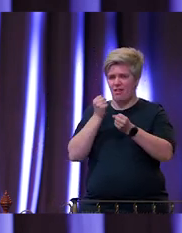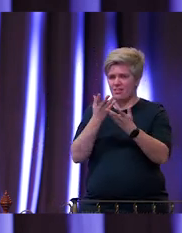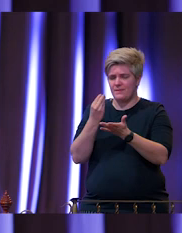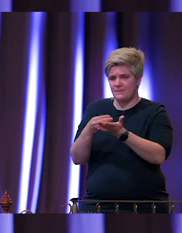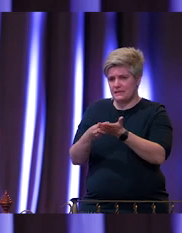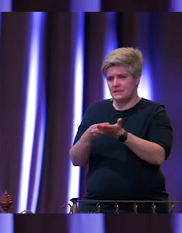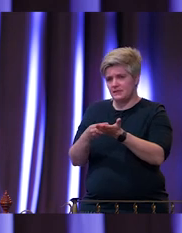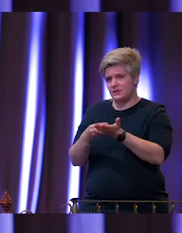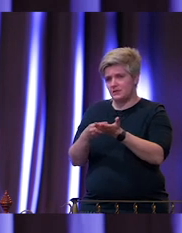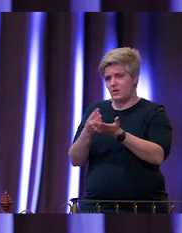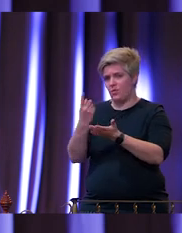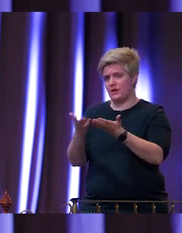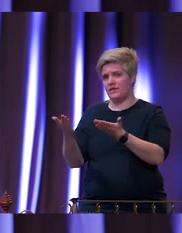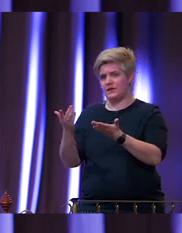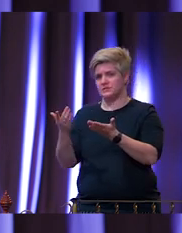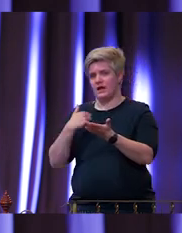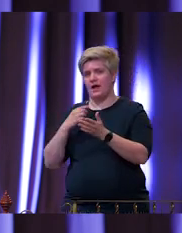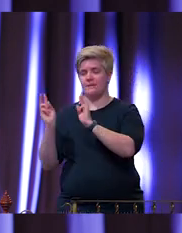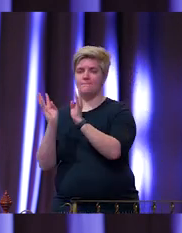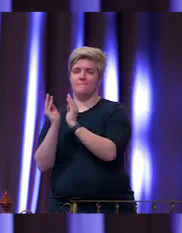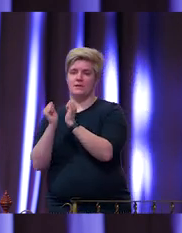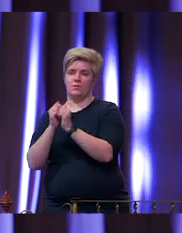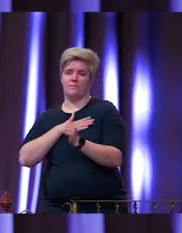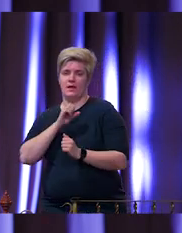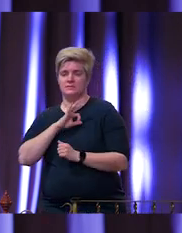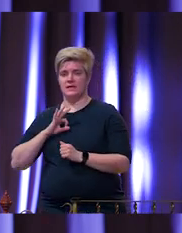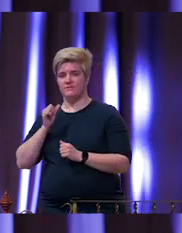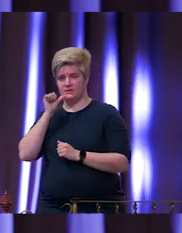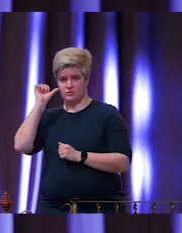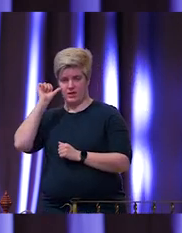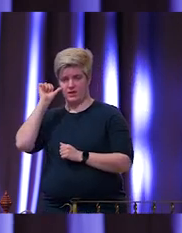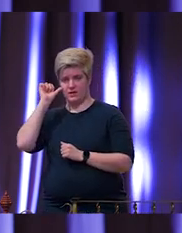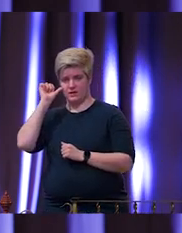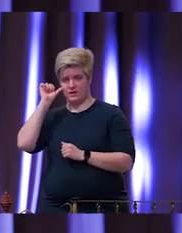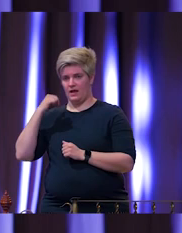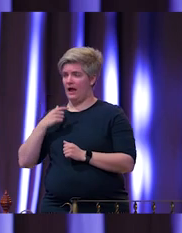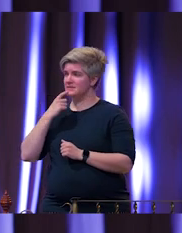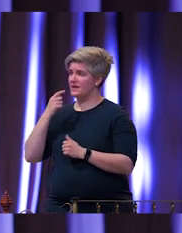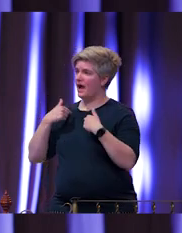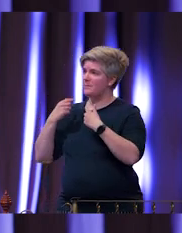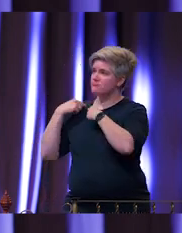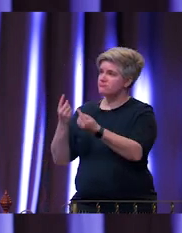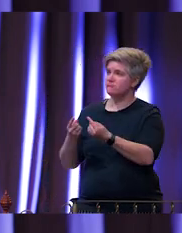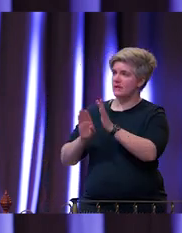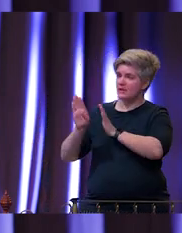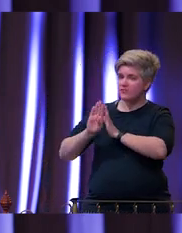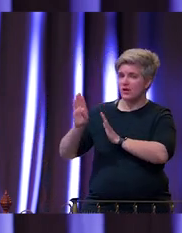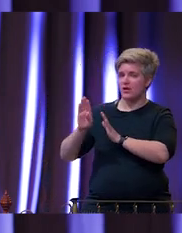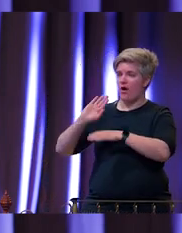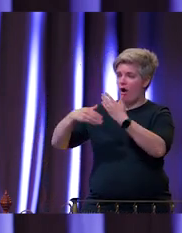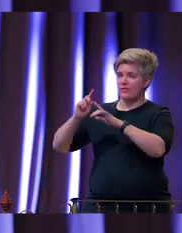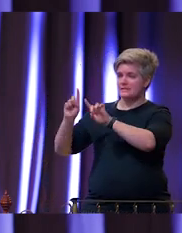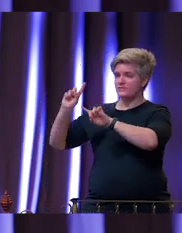And one of the things, I had a meeting with my staff yesterday, and as I've been around long enough to know the cycles of